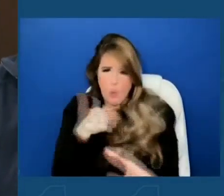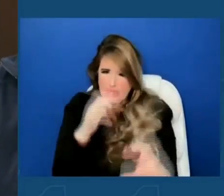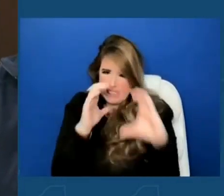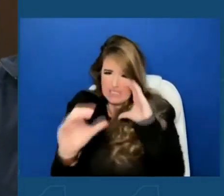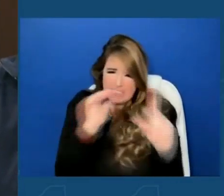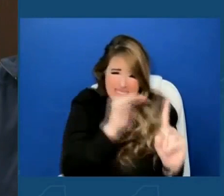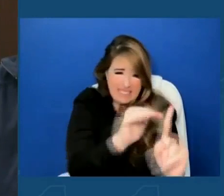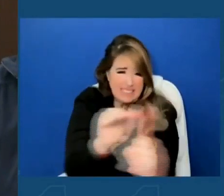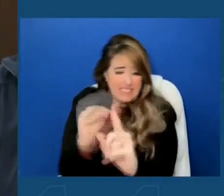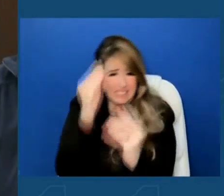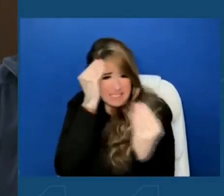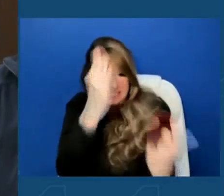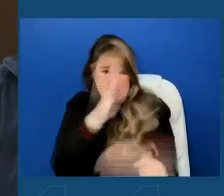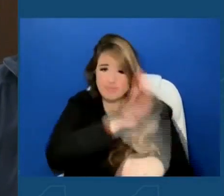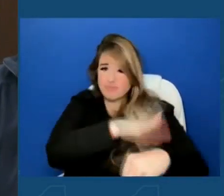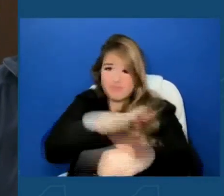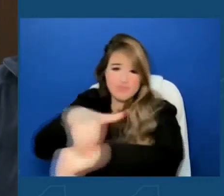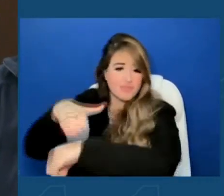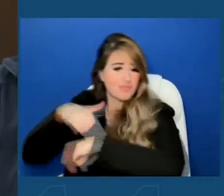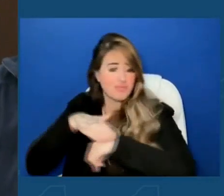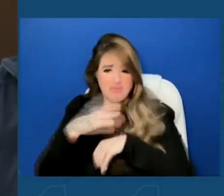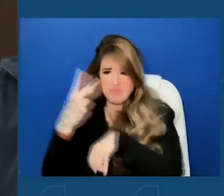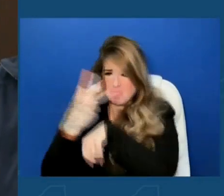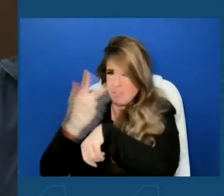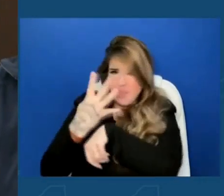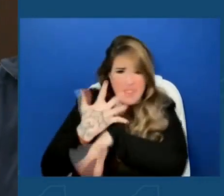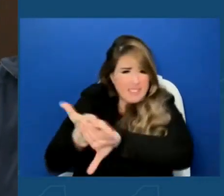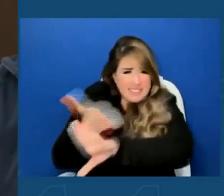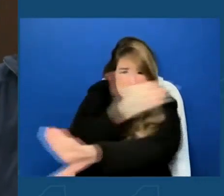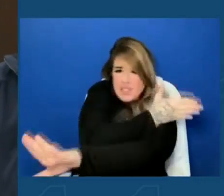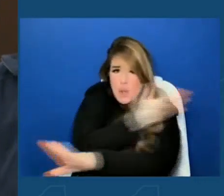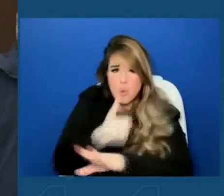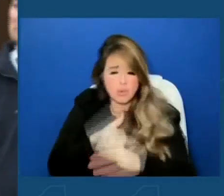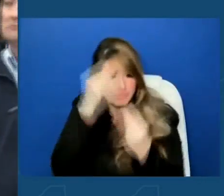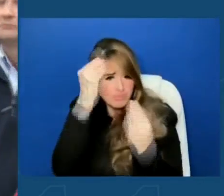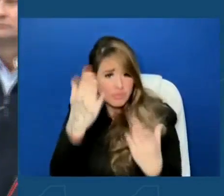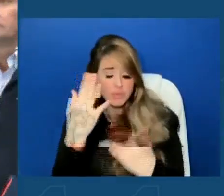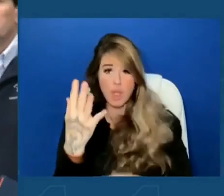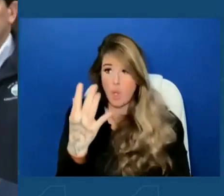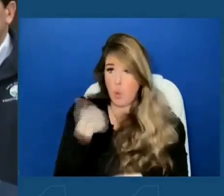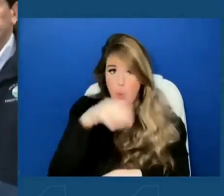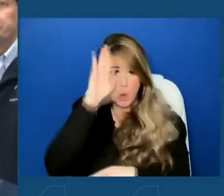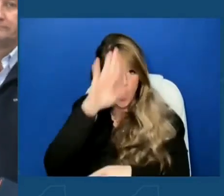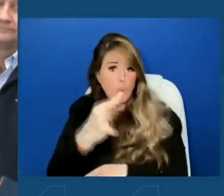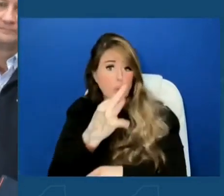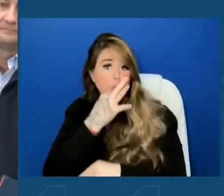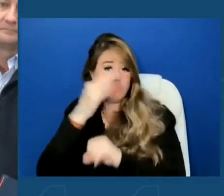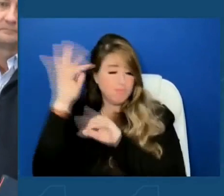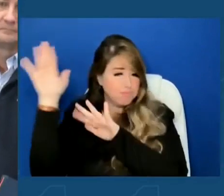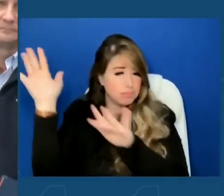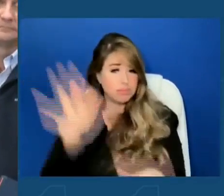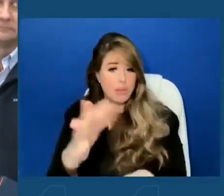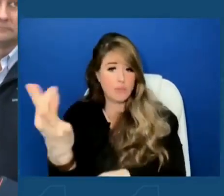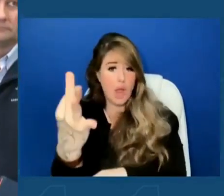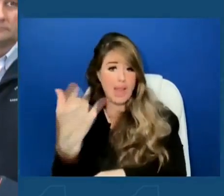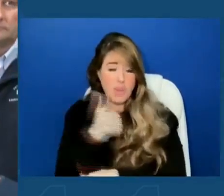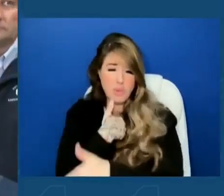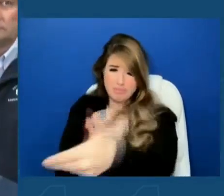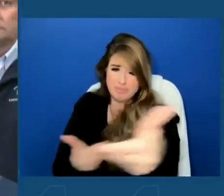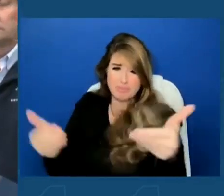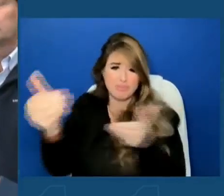So days in advance of the storm hitting on Friday morning, we put out messages to the public through